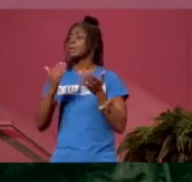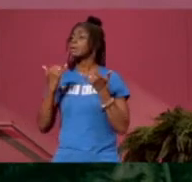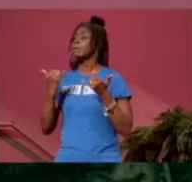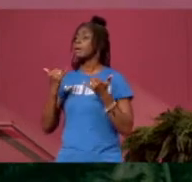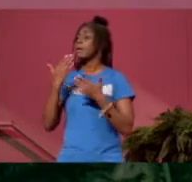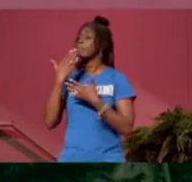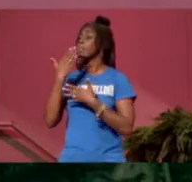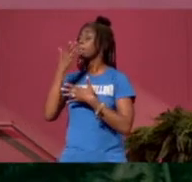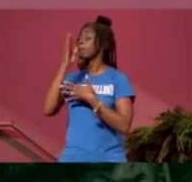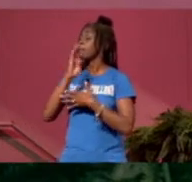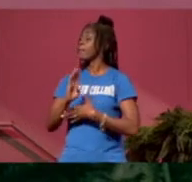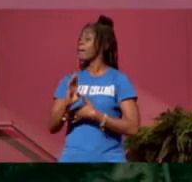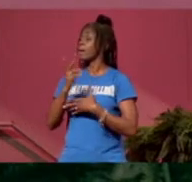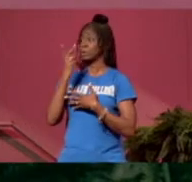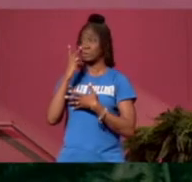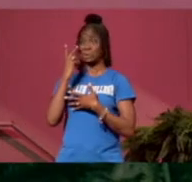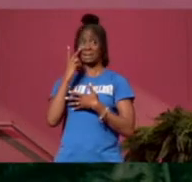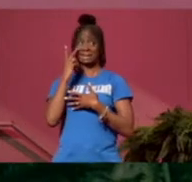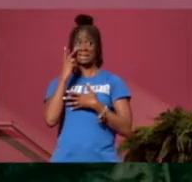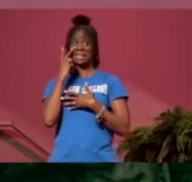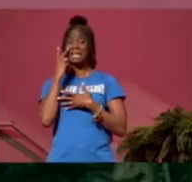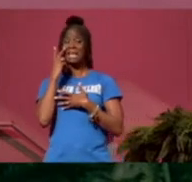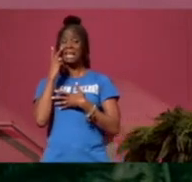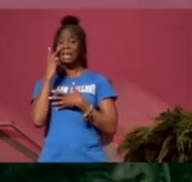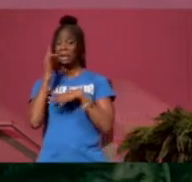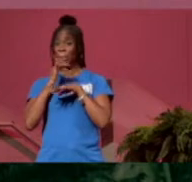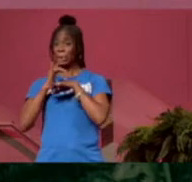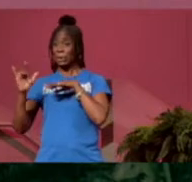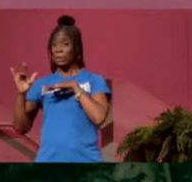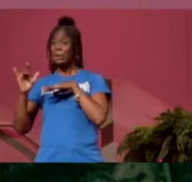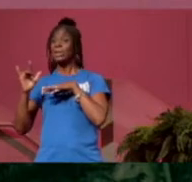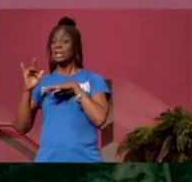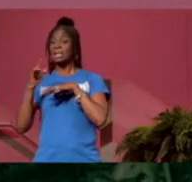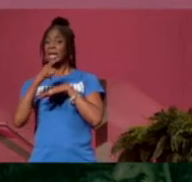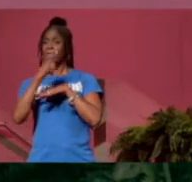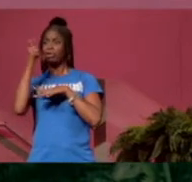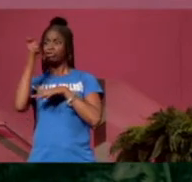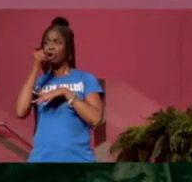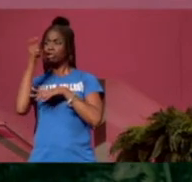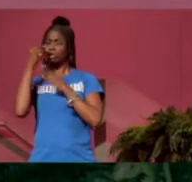saw $105,000, amen, that you gave.